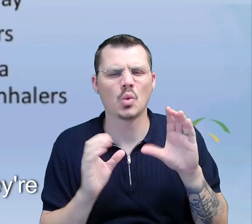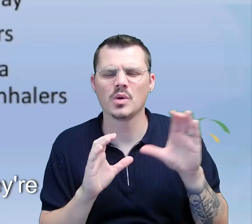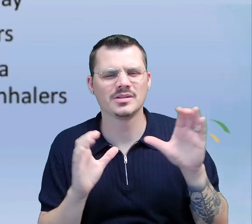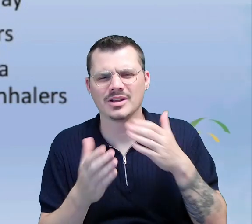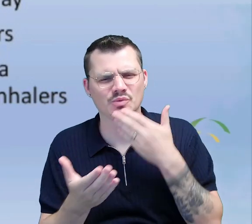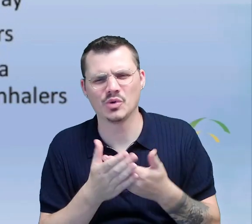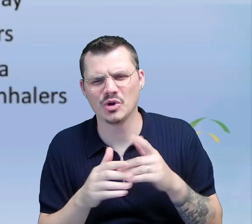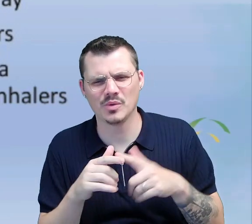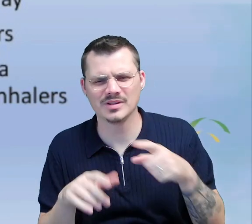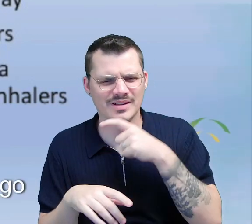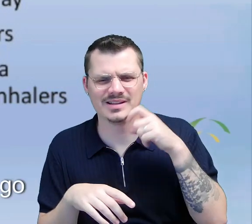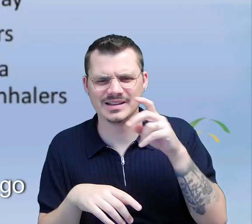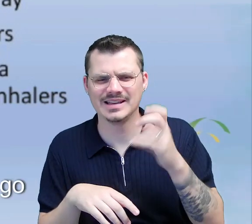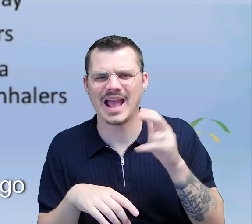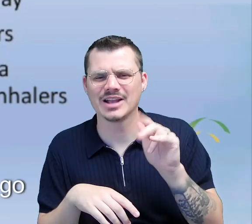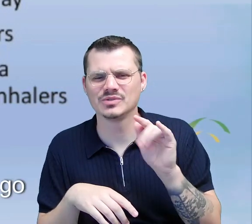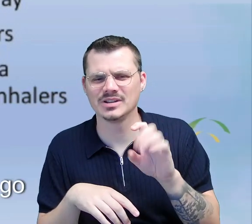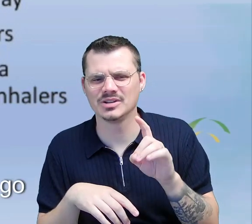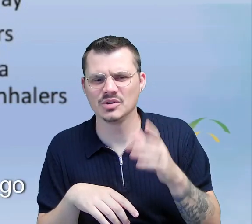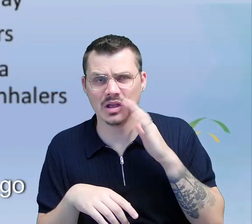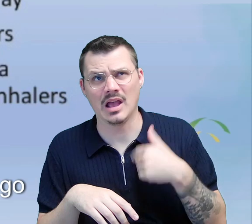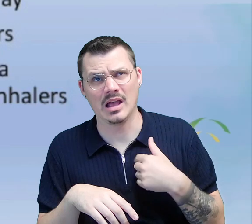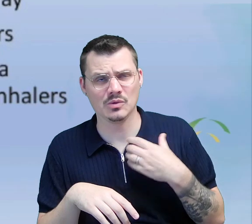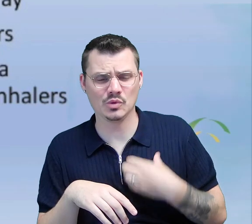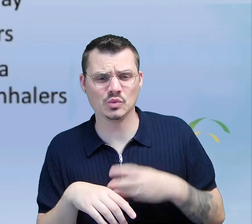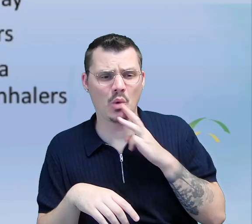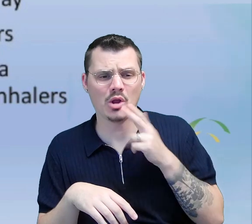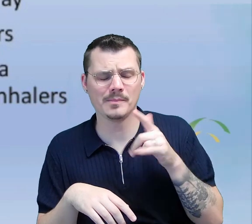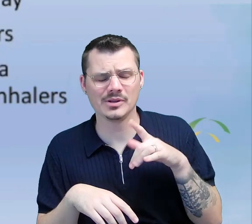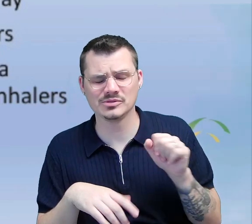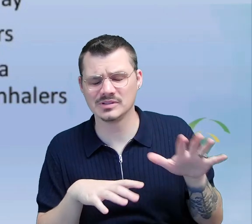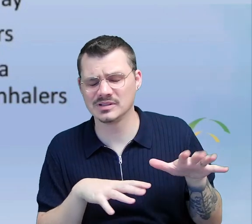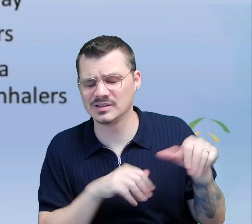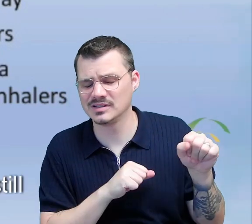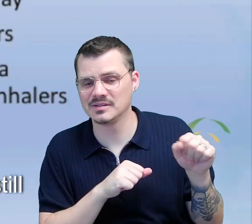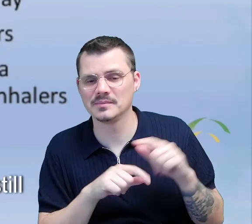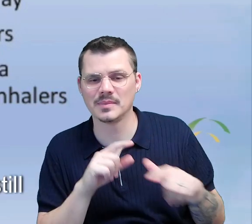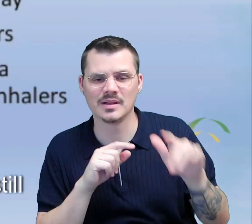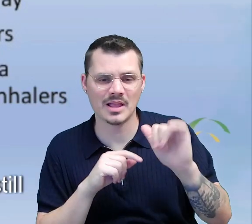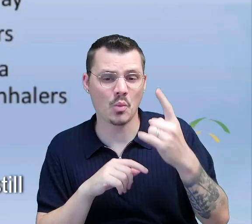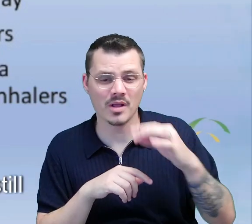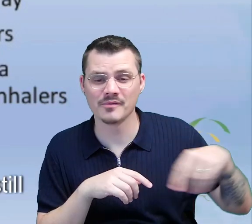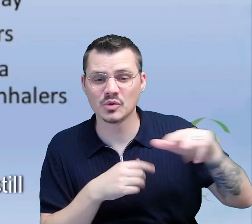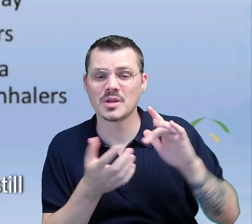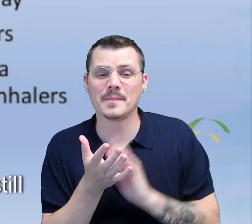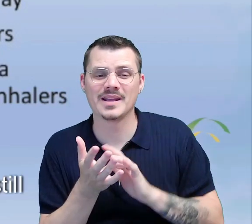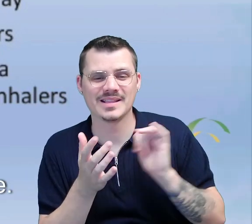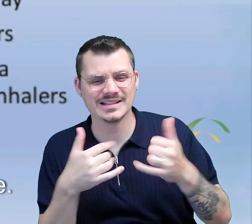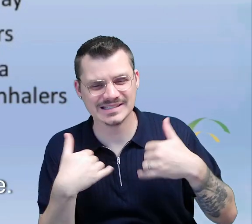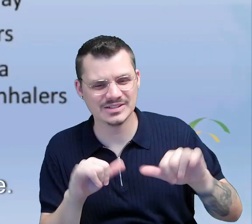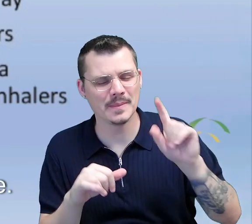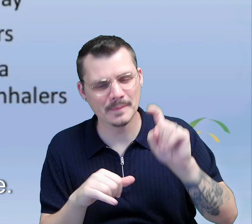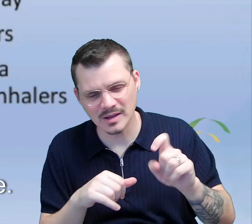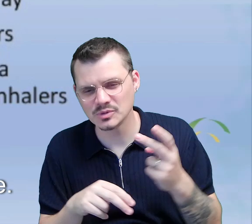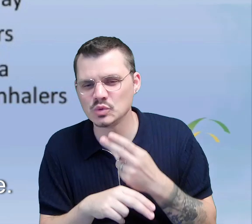well when they're dehydrated. I kind of wish that water pills would go away, but that's one of those medicines that still needs